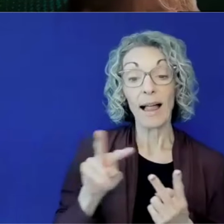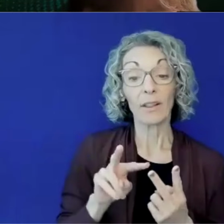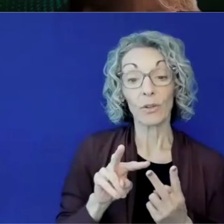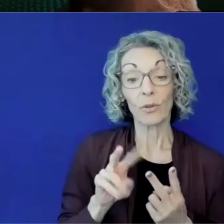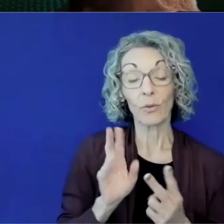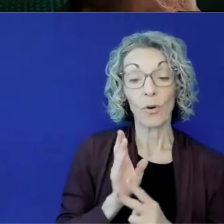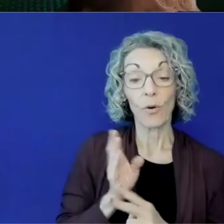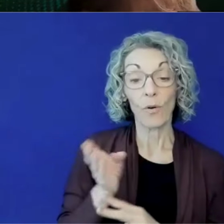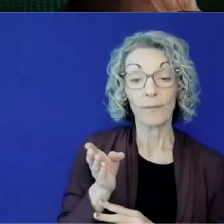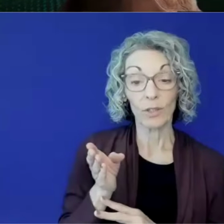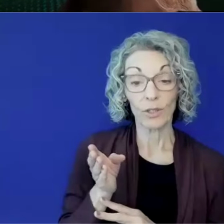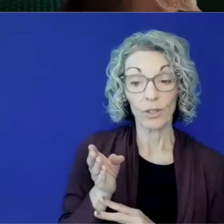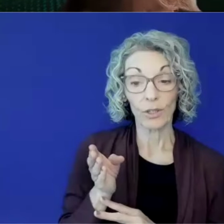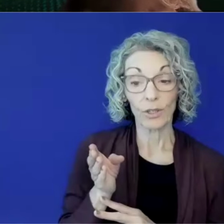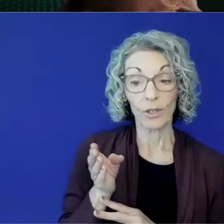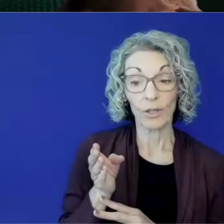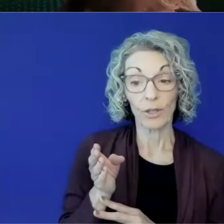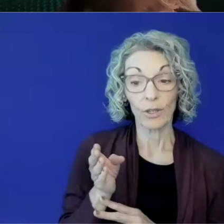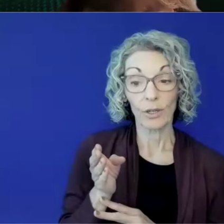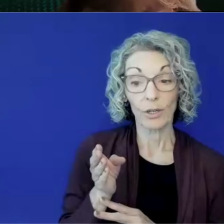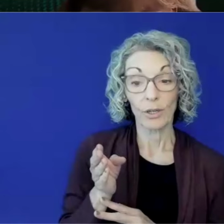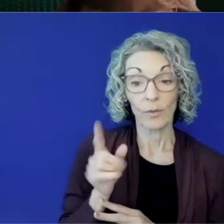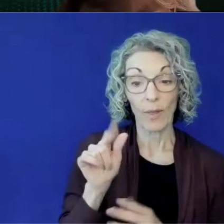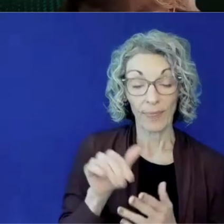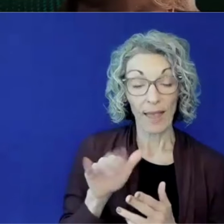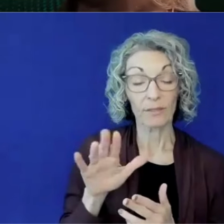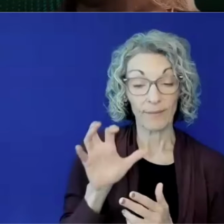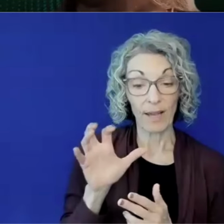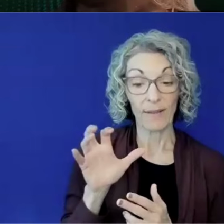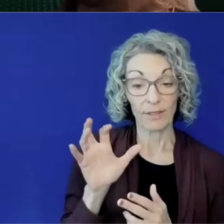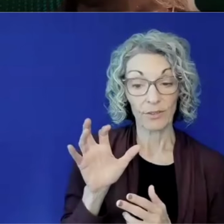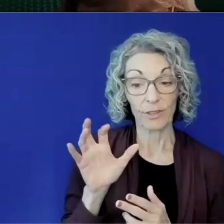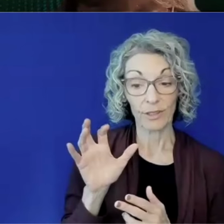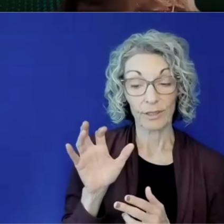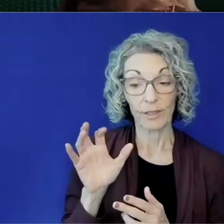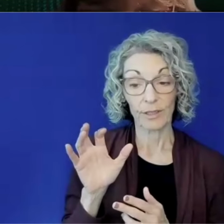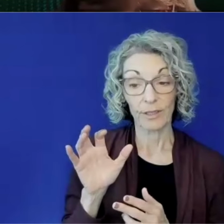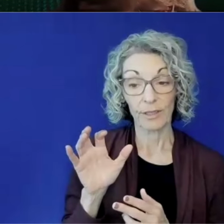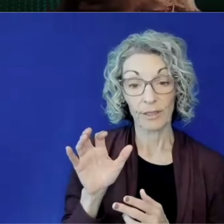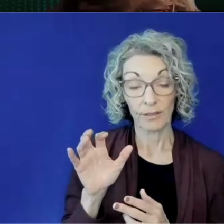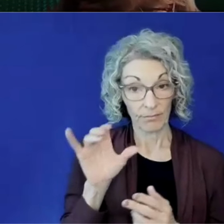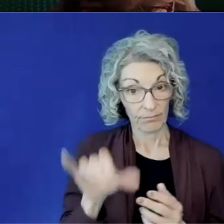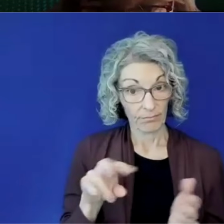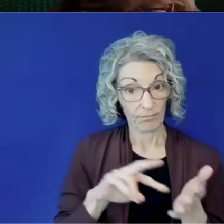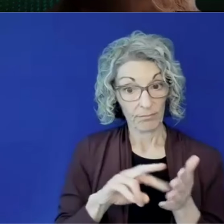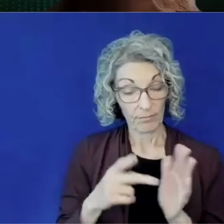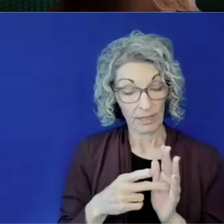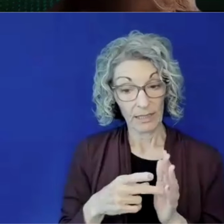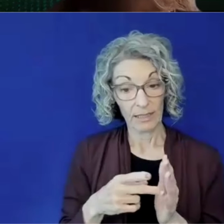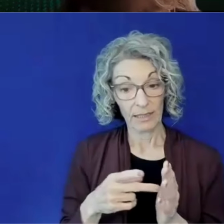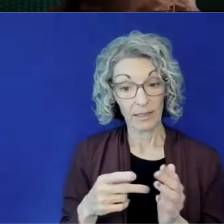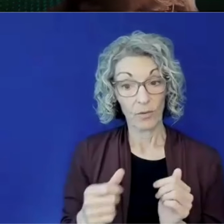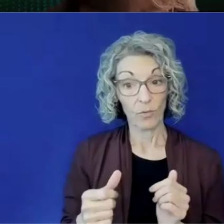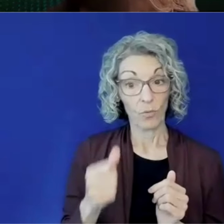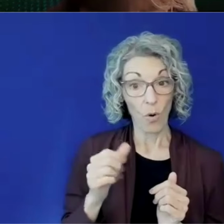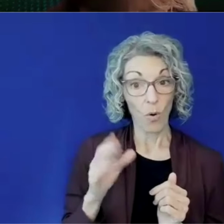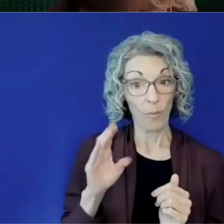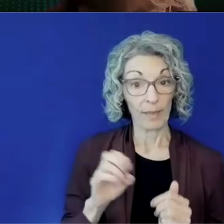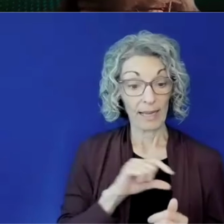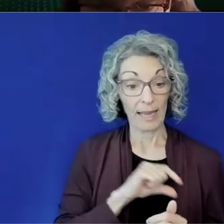over, it says 1,500. Due to these factors, does that mean I most likely won't be eligible